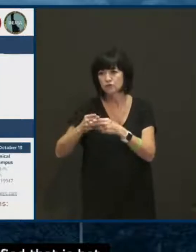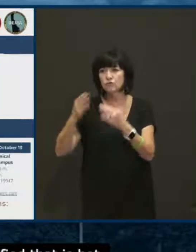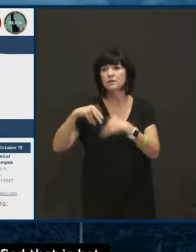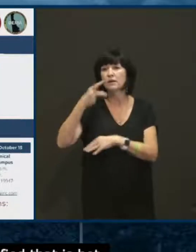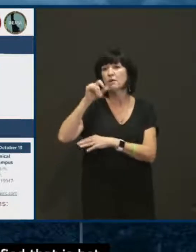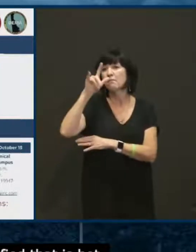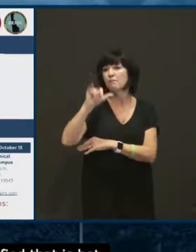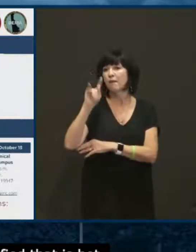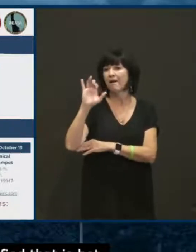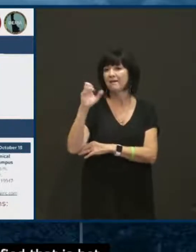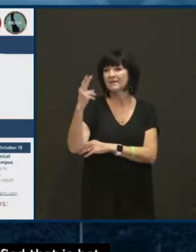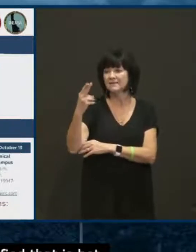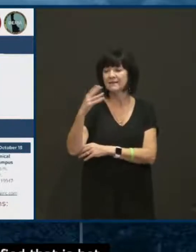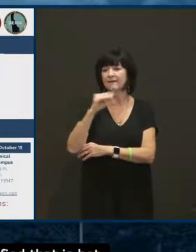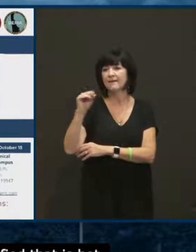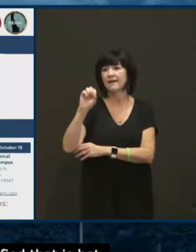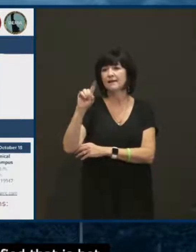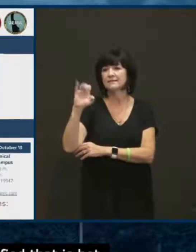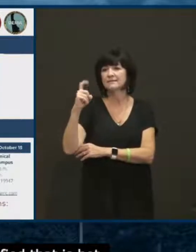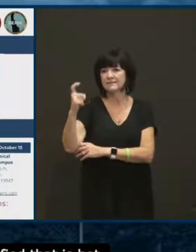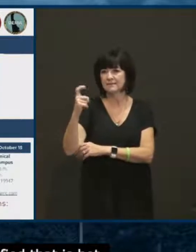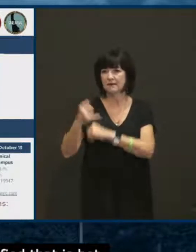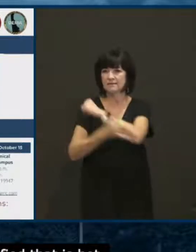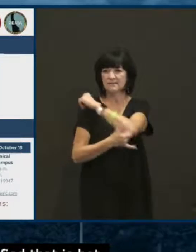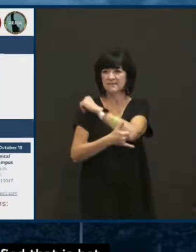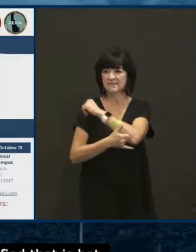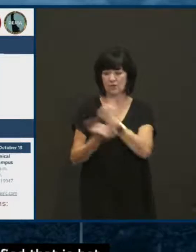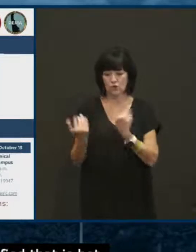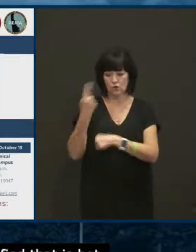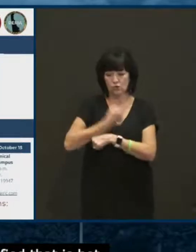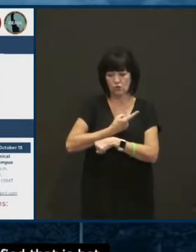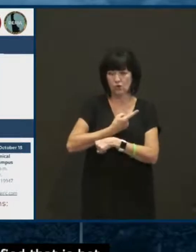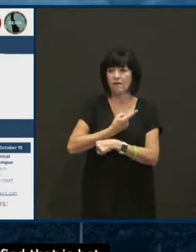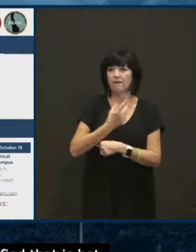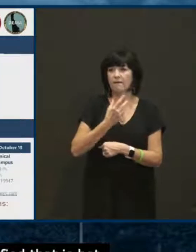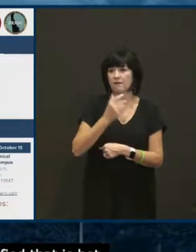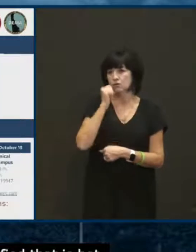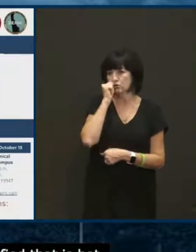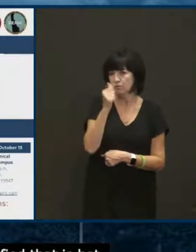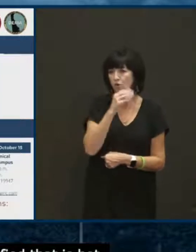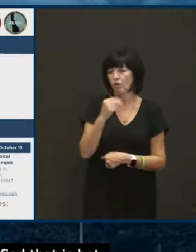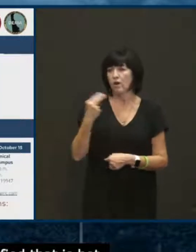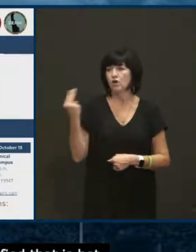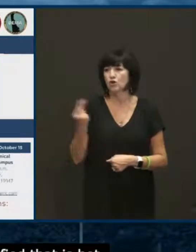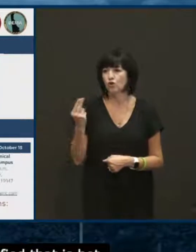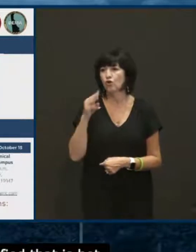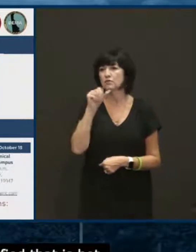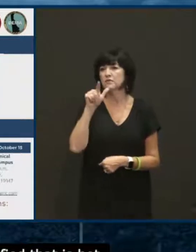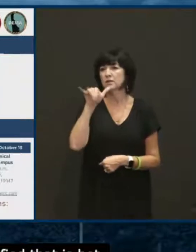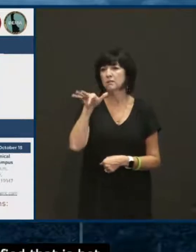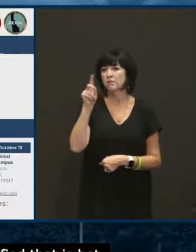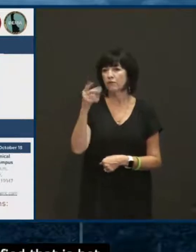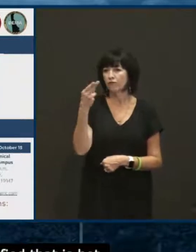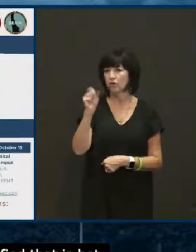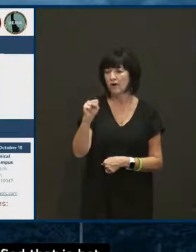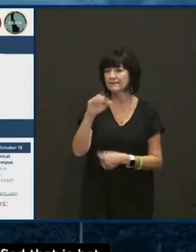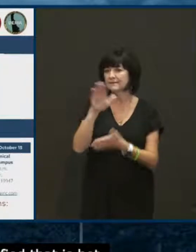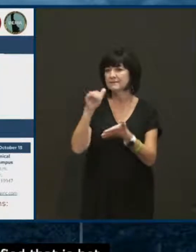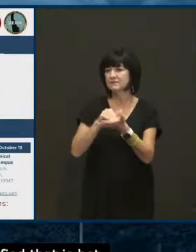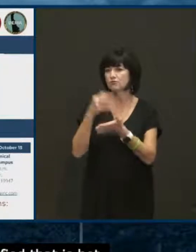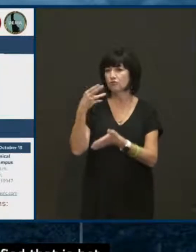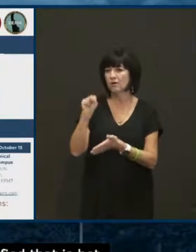County starting today through Thursday. Milford High School, Beacon, Sussex Central High School, and then